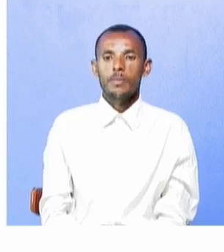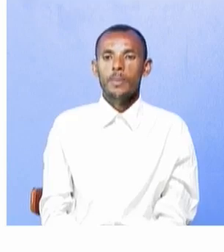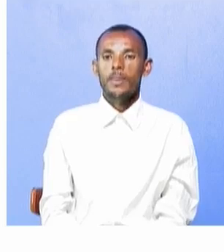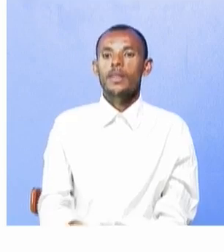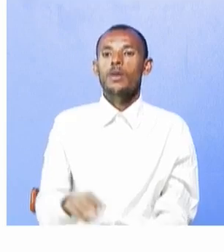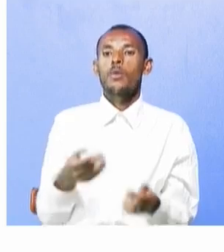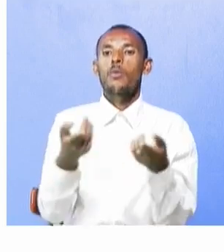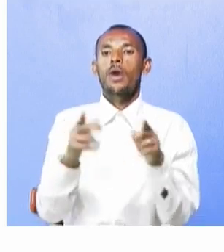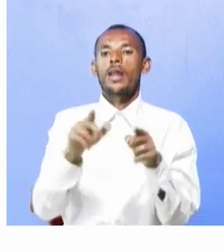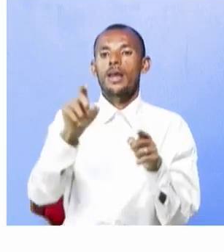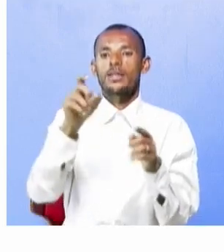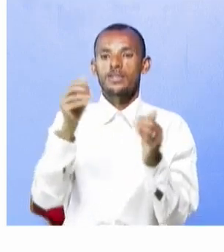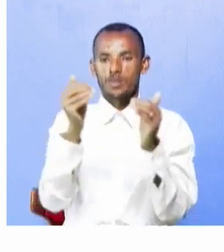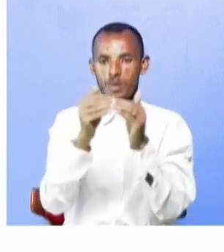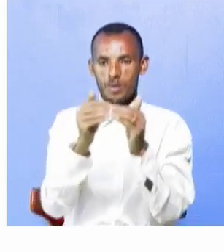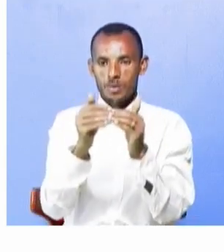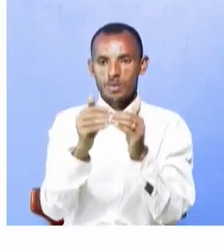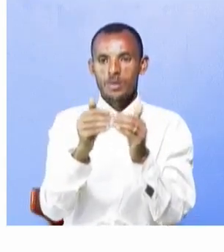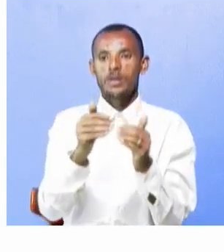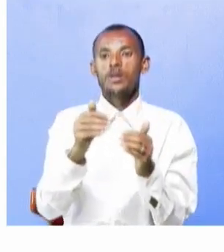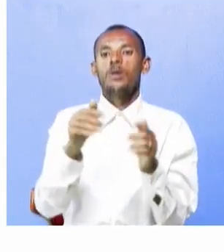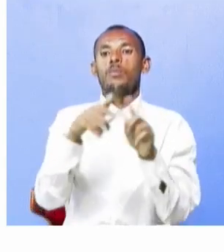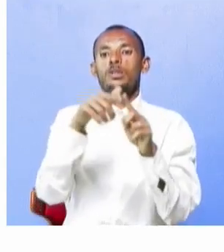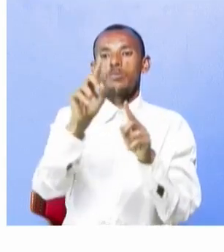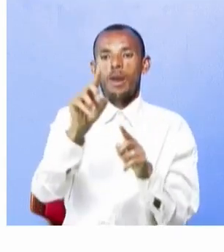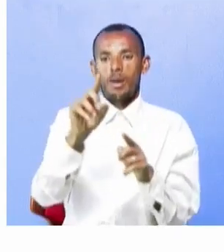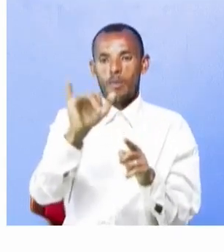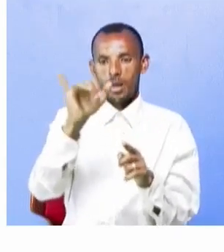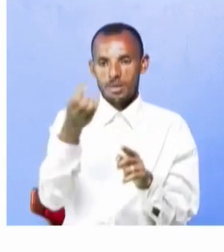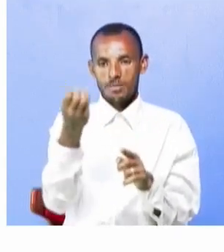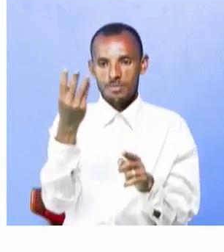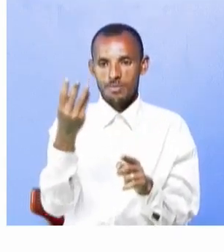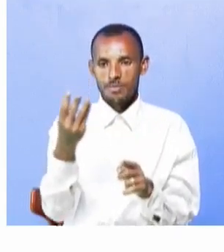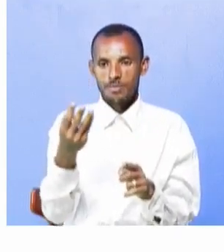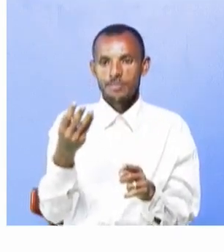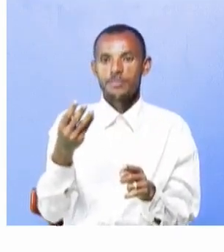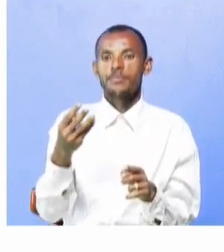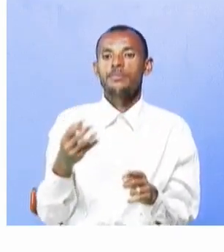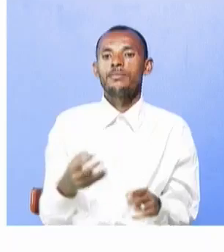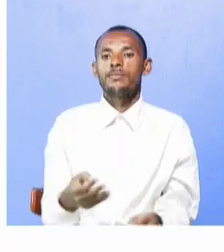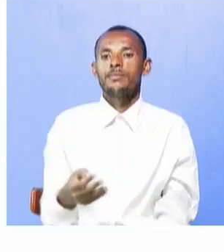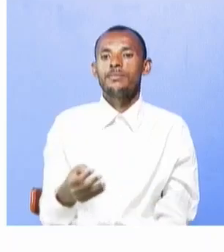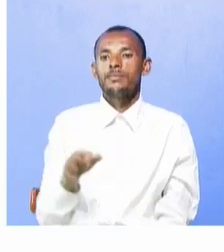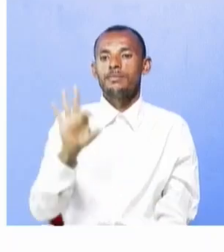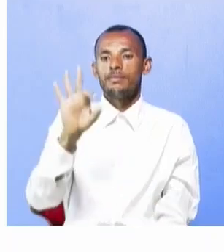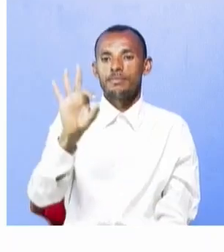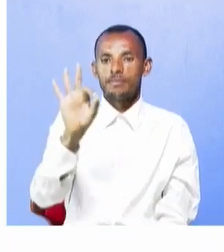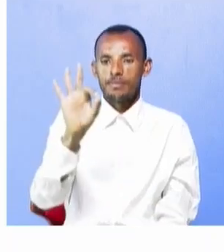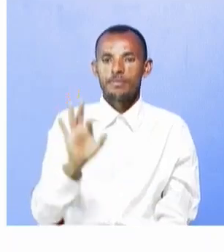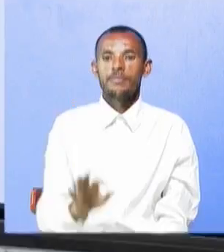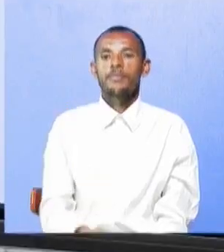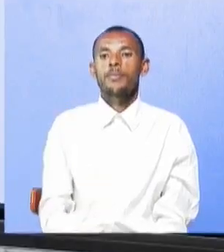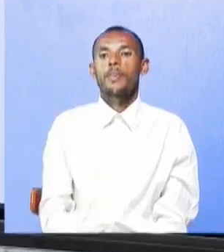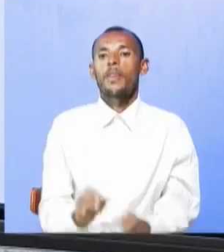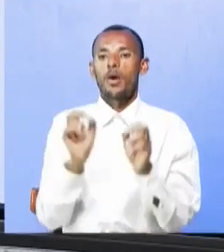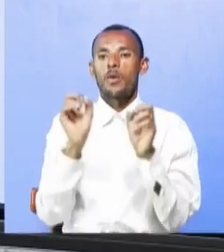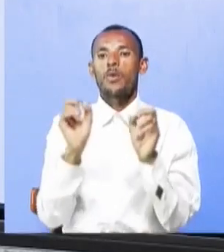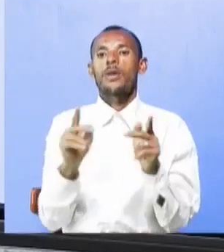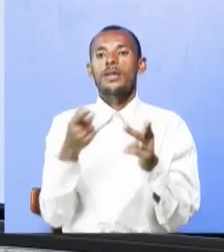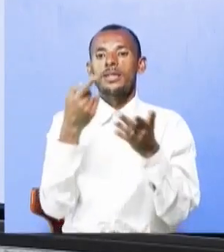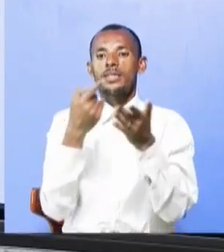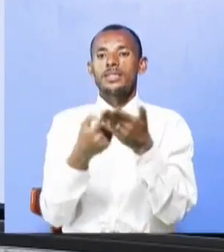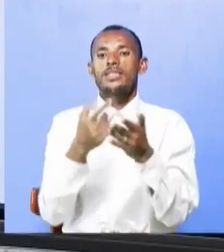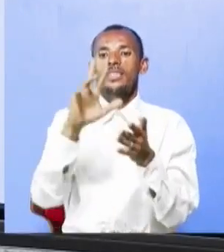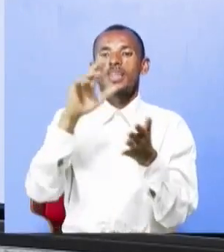And whenever x becomes positive 1, the y value becomes 9. Okay, these